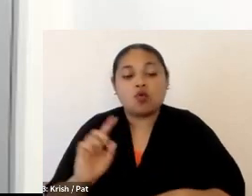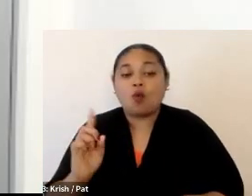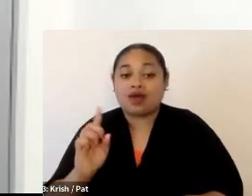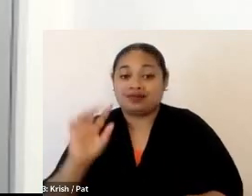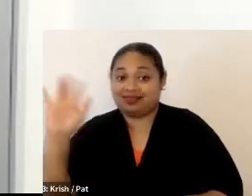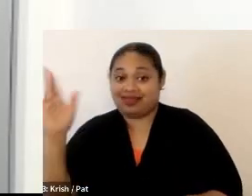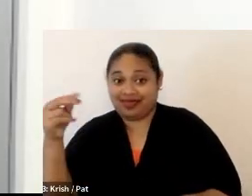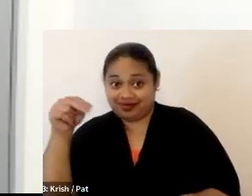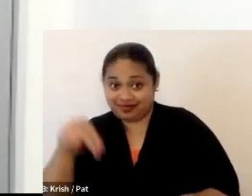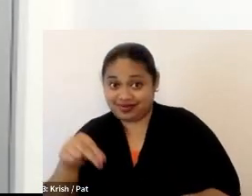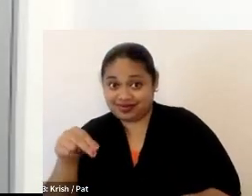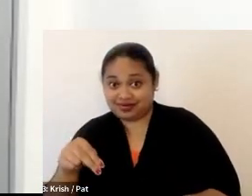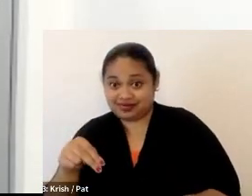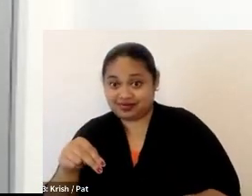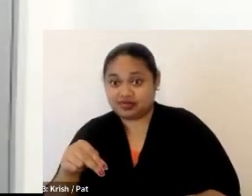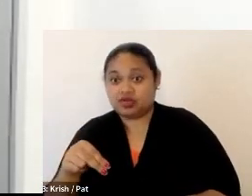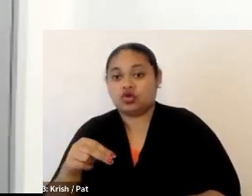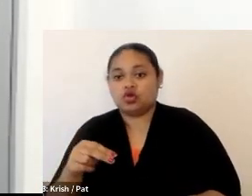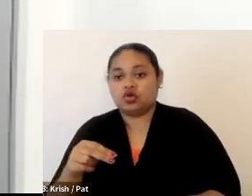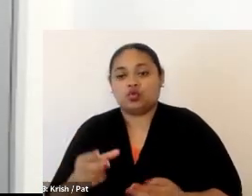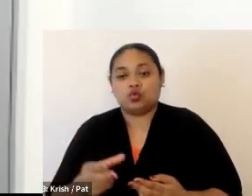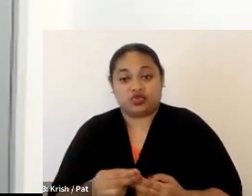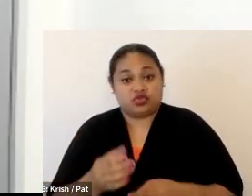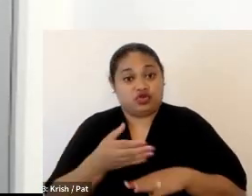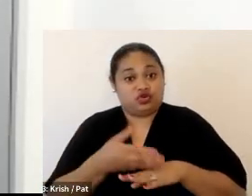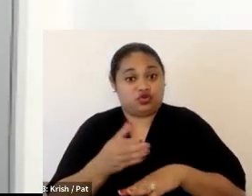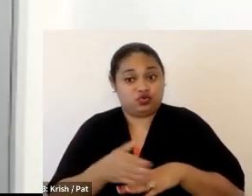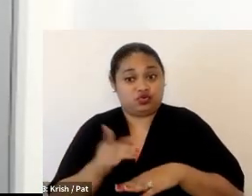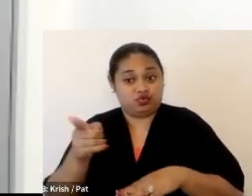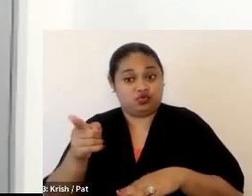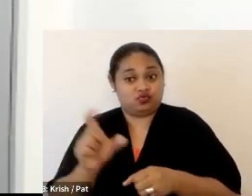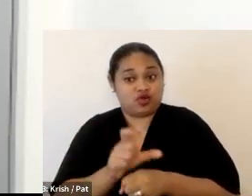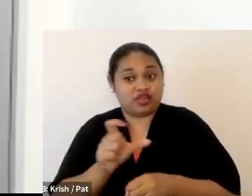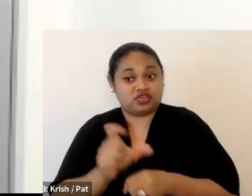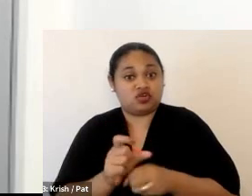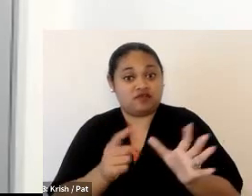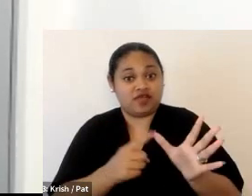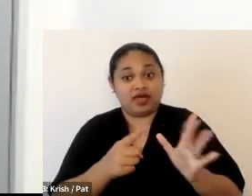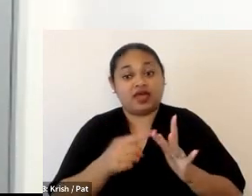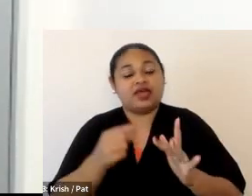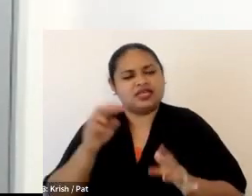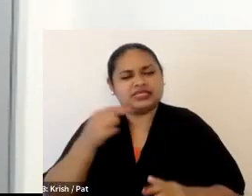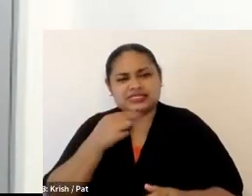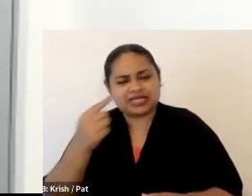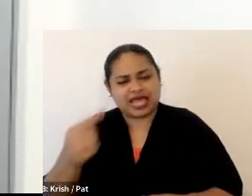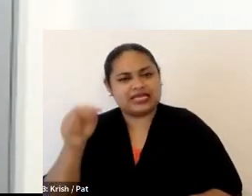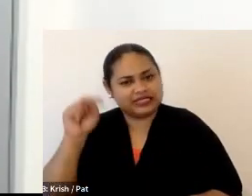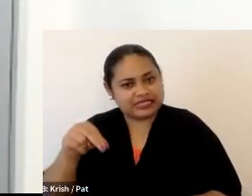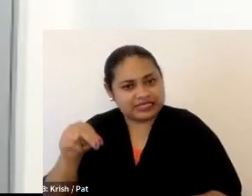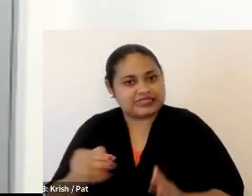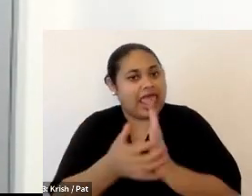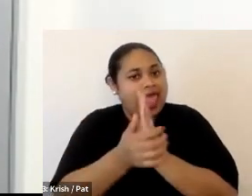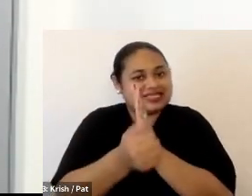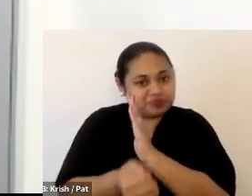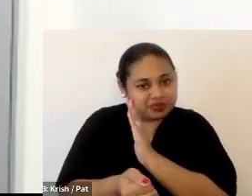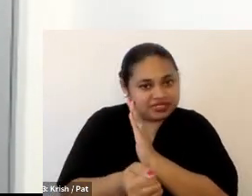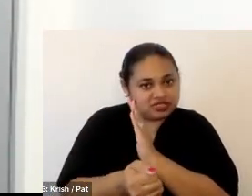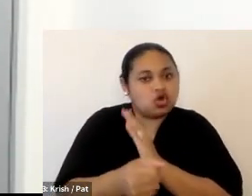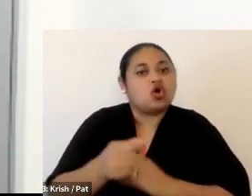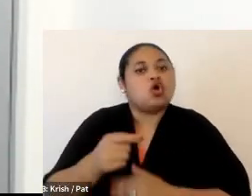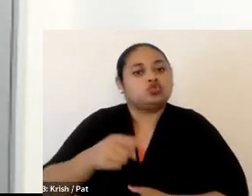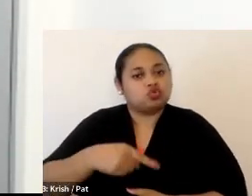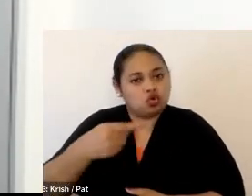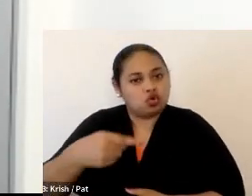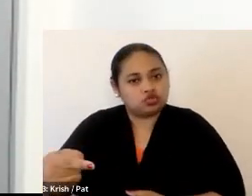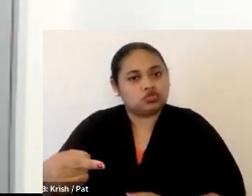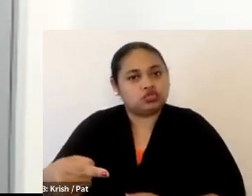need with the advent of AI. And they said they need increased capacity and expertise to carry out